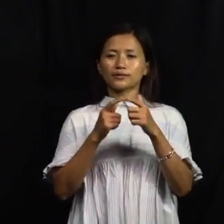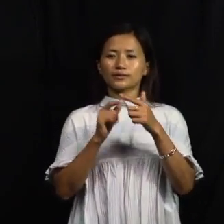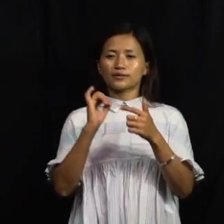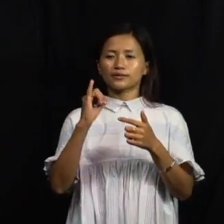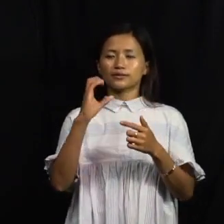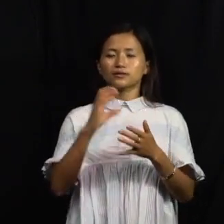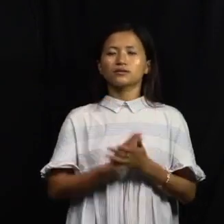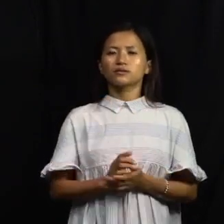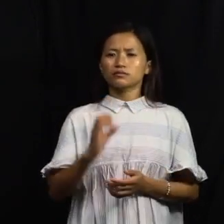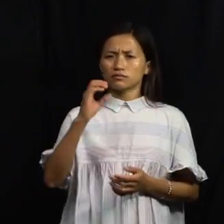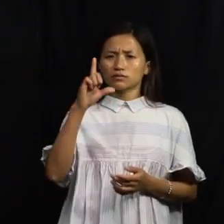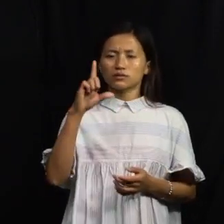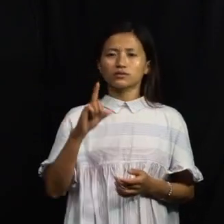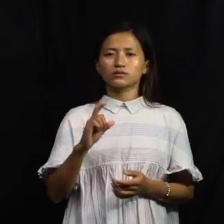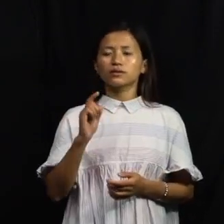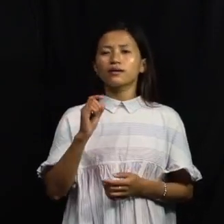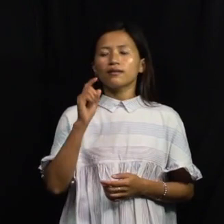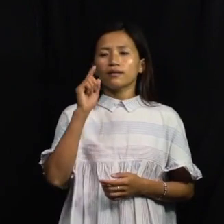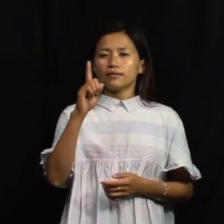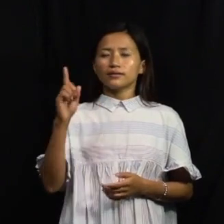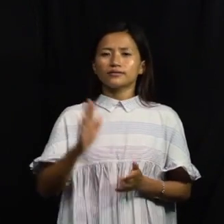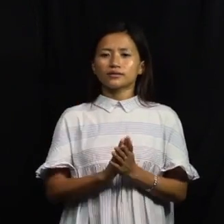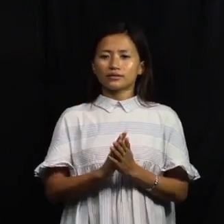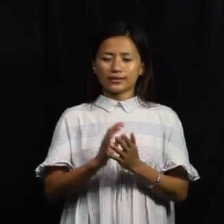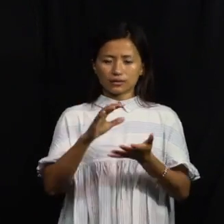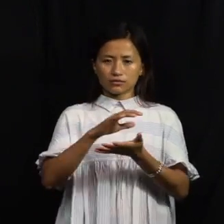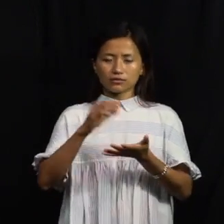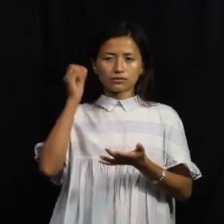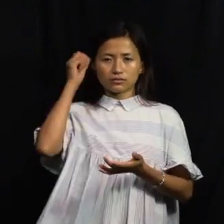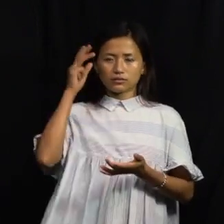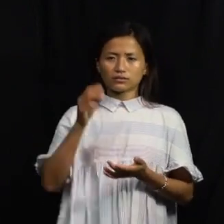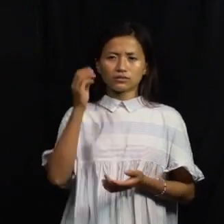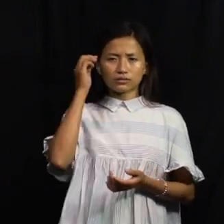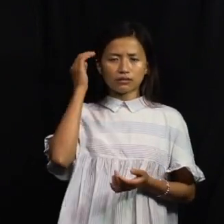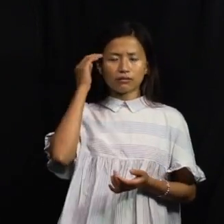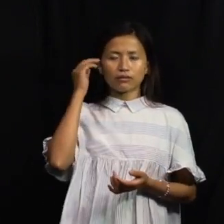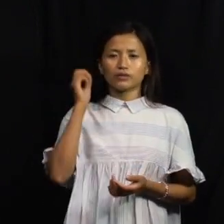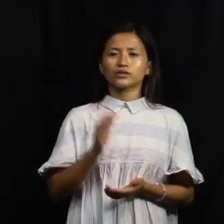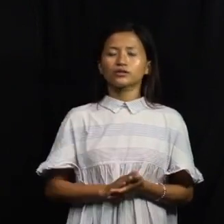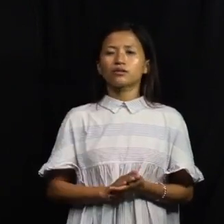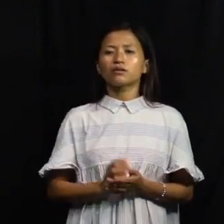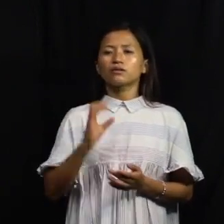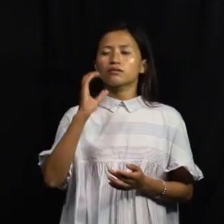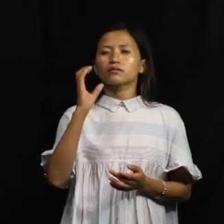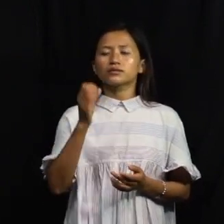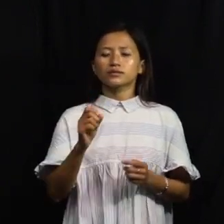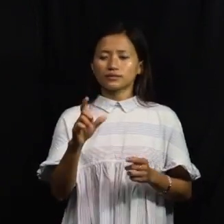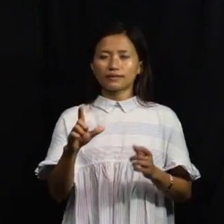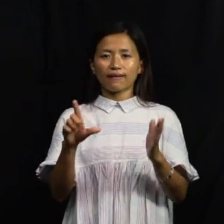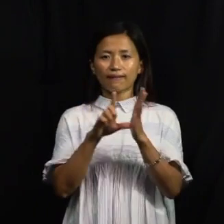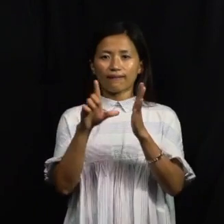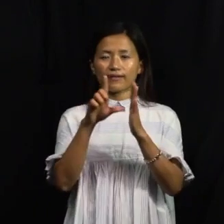so we will not give you concepts or knowledge or things that are college level, but the right